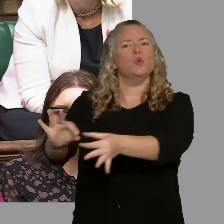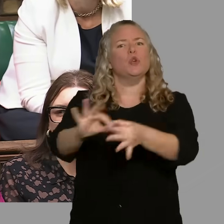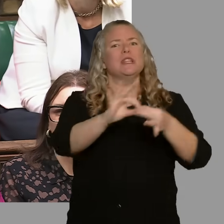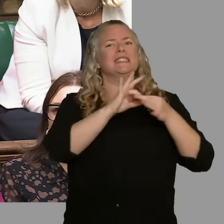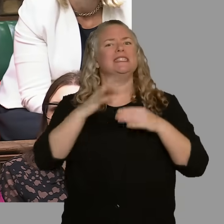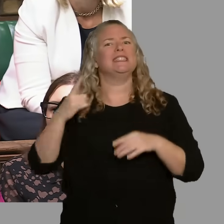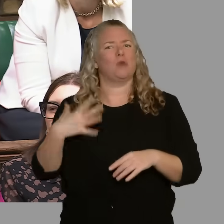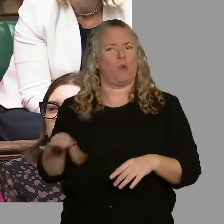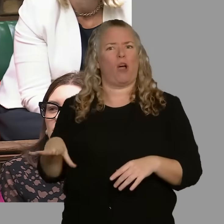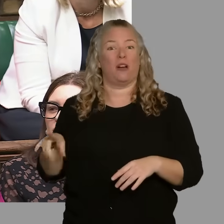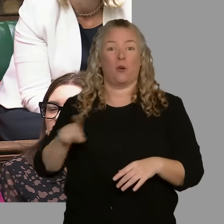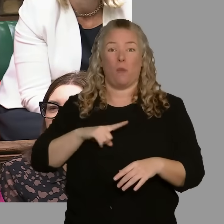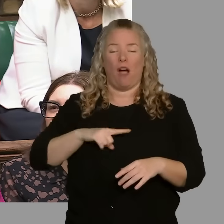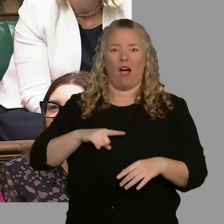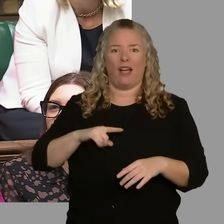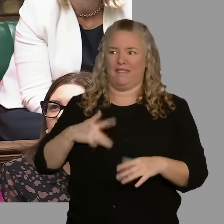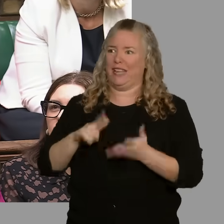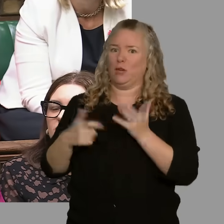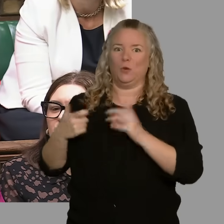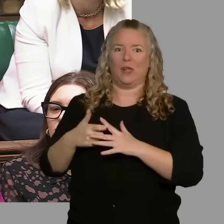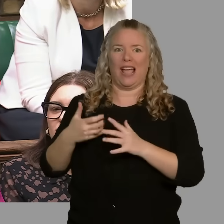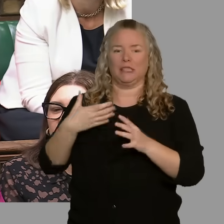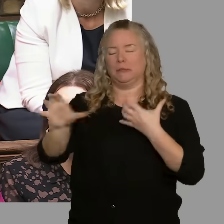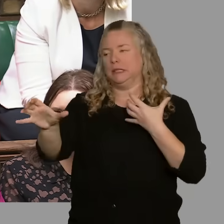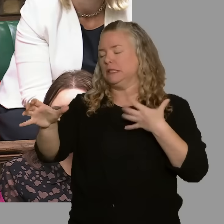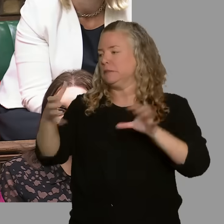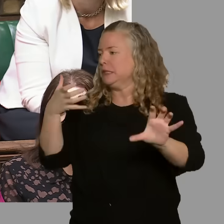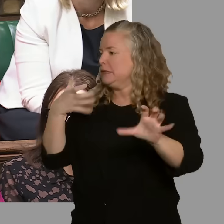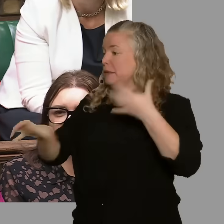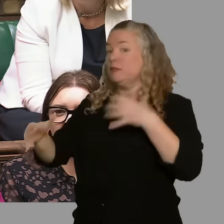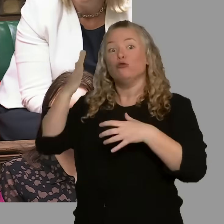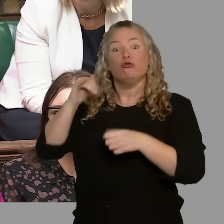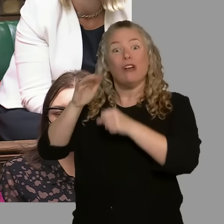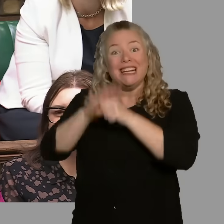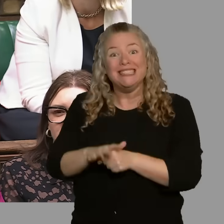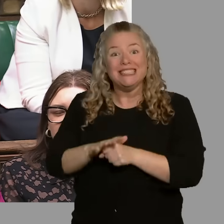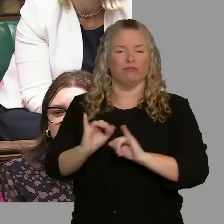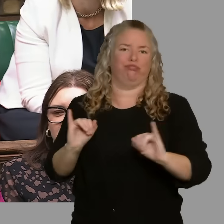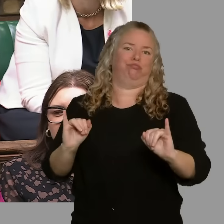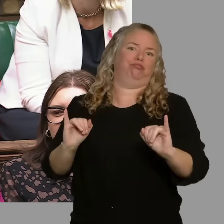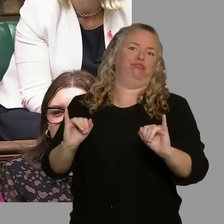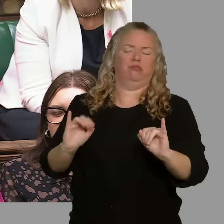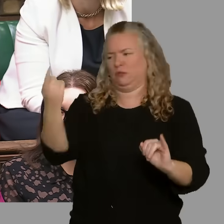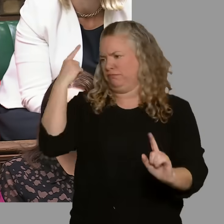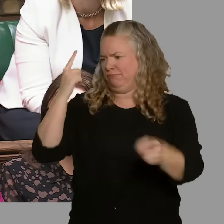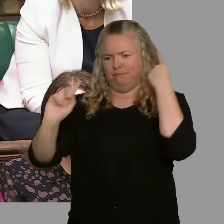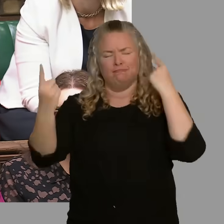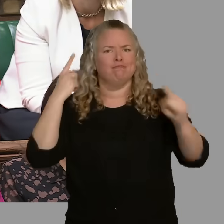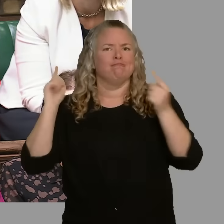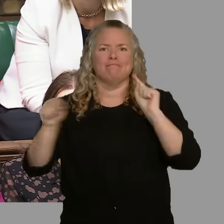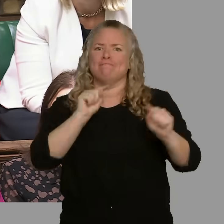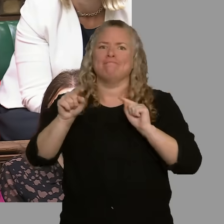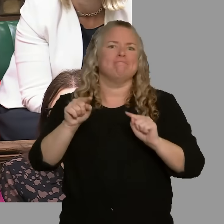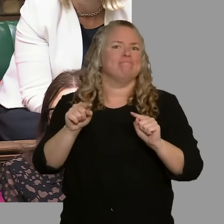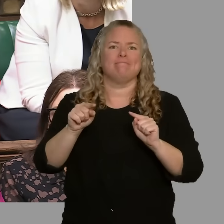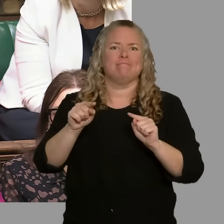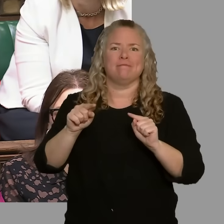and so many of our constituents have every right to be here. No one should face hatred because of the colour of their